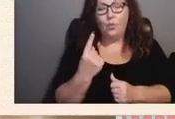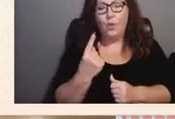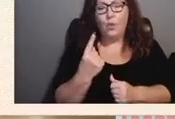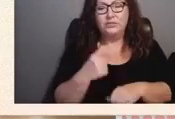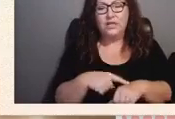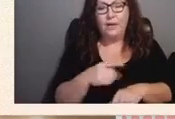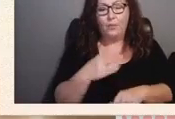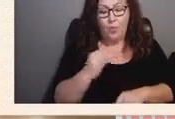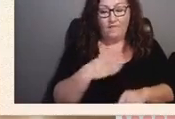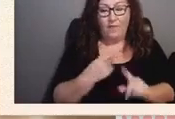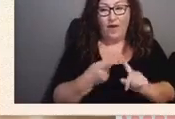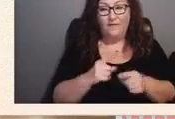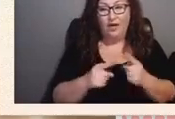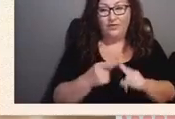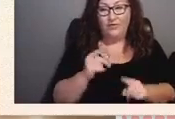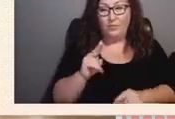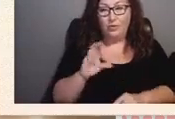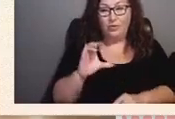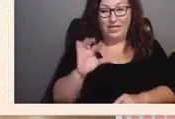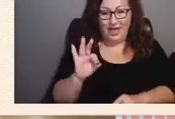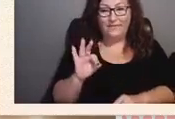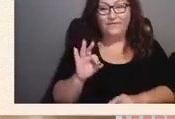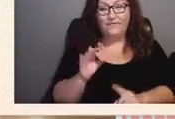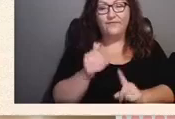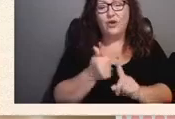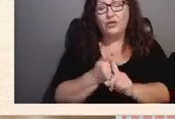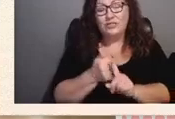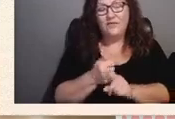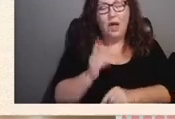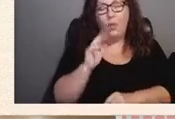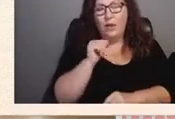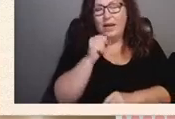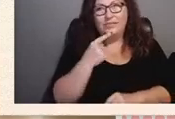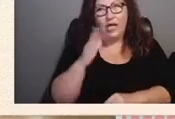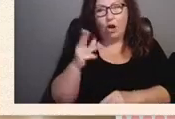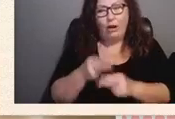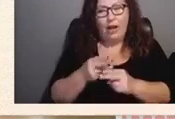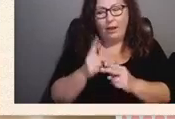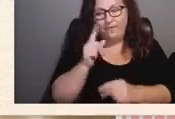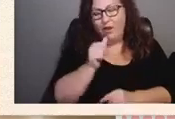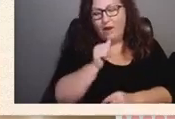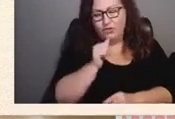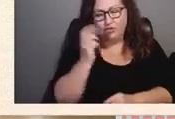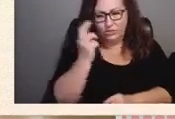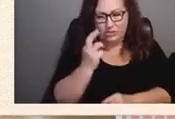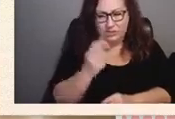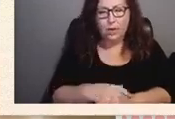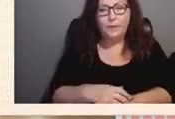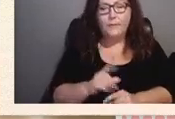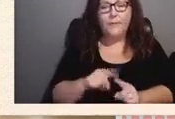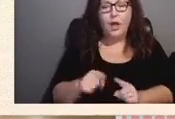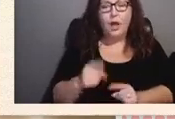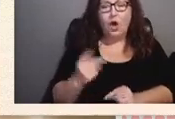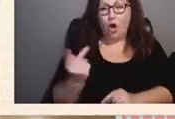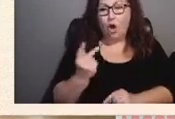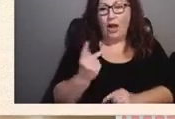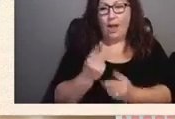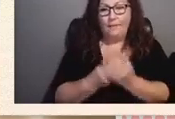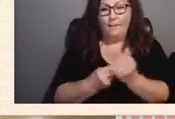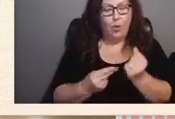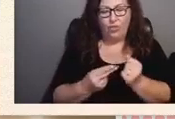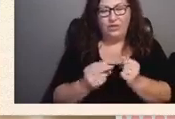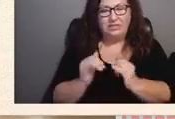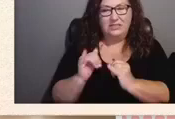UCF, I won't mention her name for confidential reasons, but her and I were both in the same year,